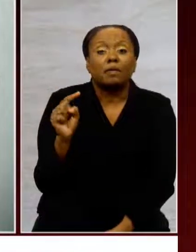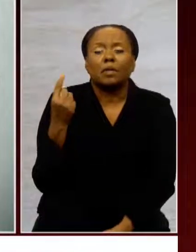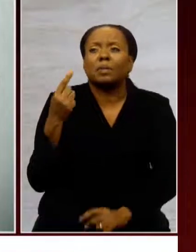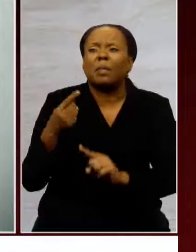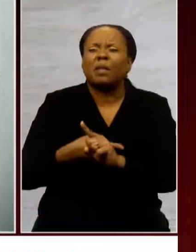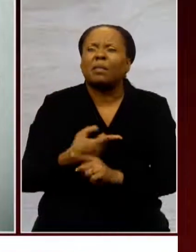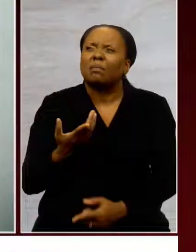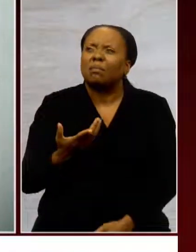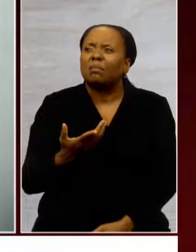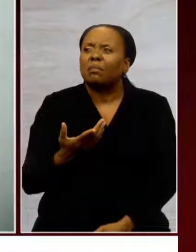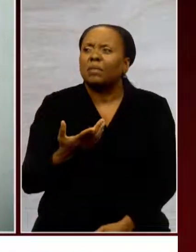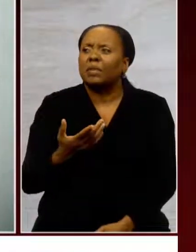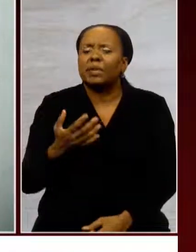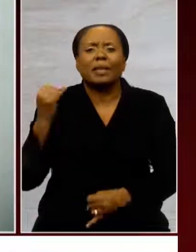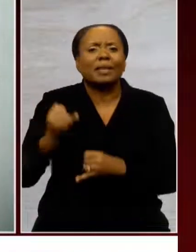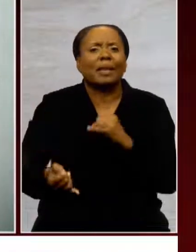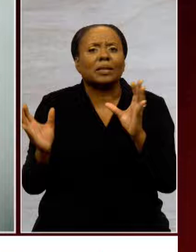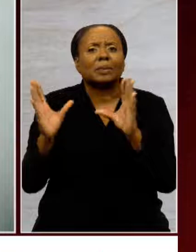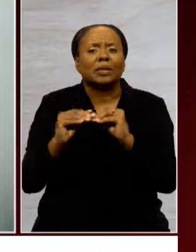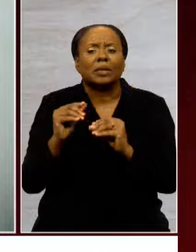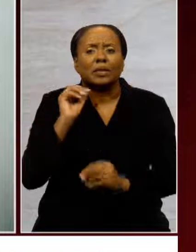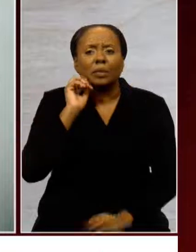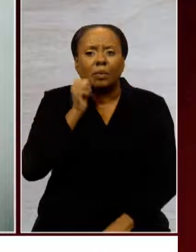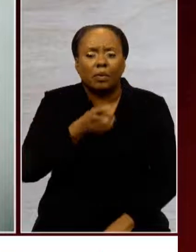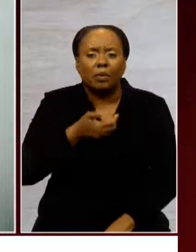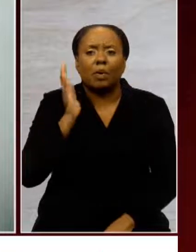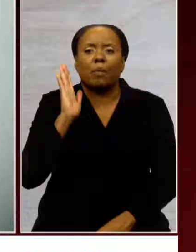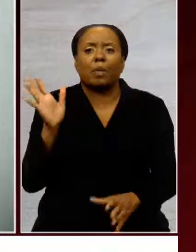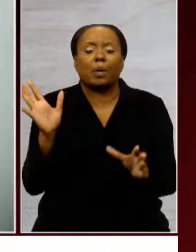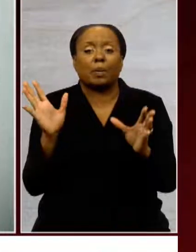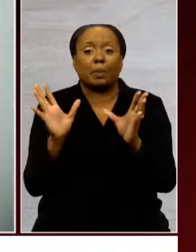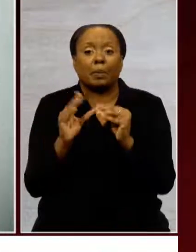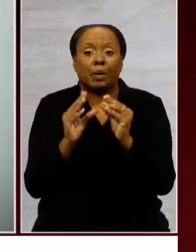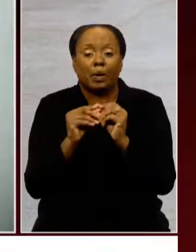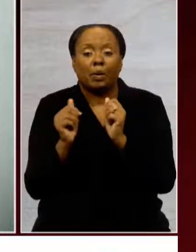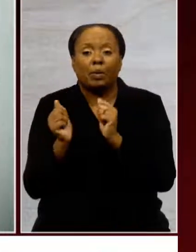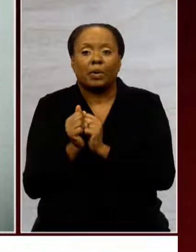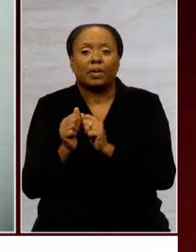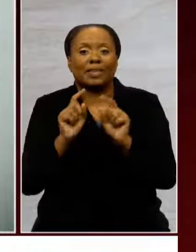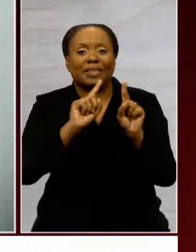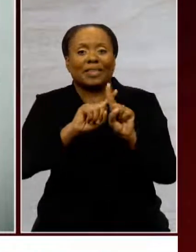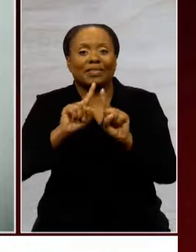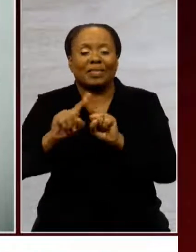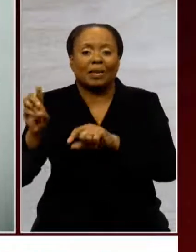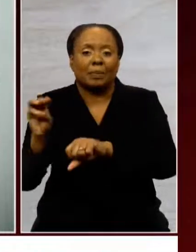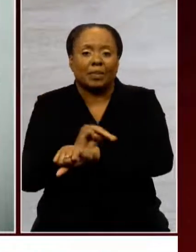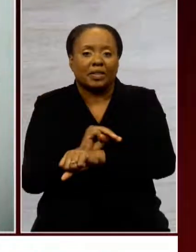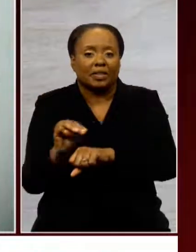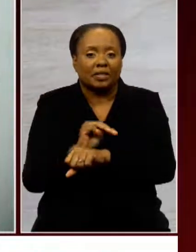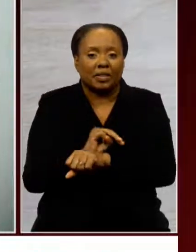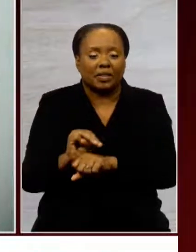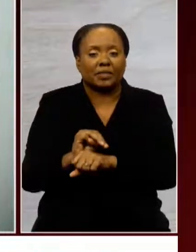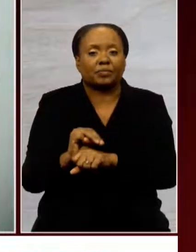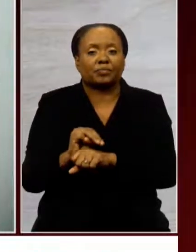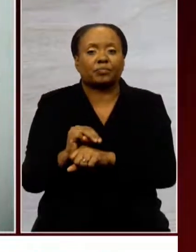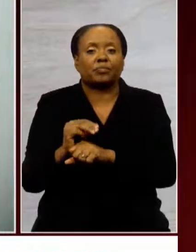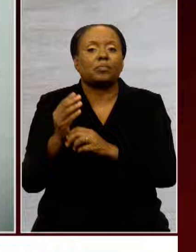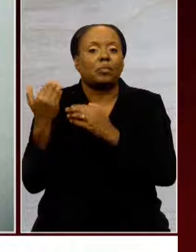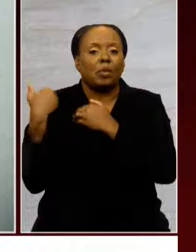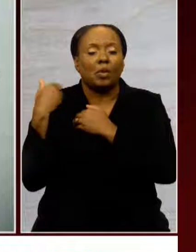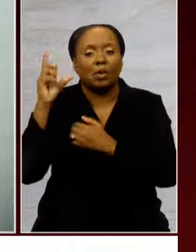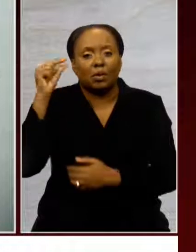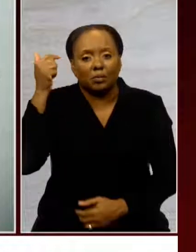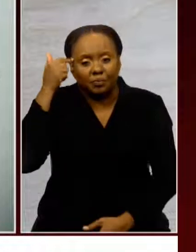Actually the last meeting tomorrow will be with the ministries of government. So we've met with every conceivable ministry under the